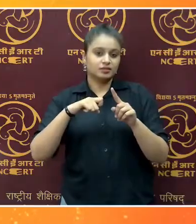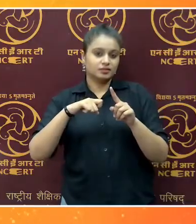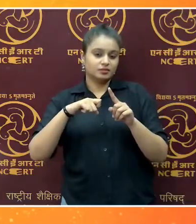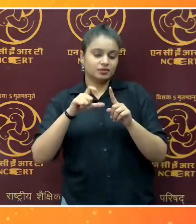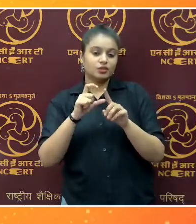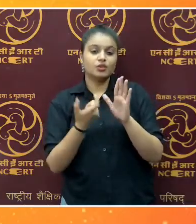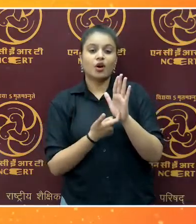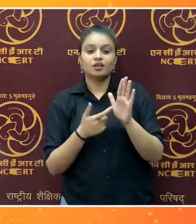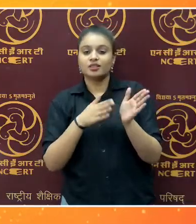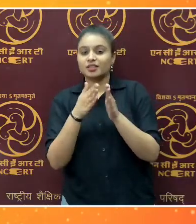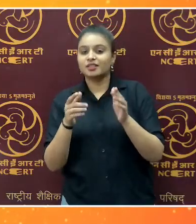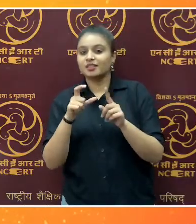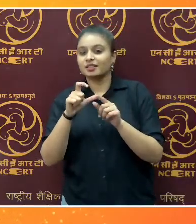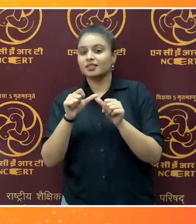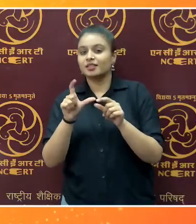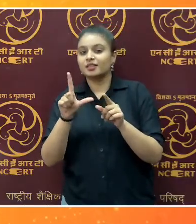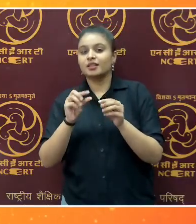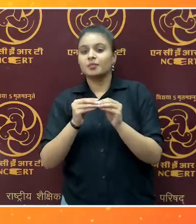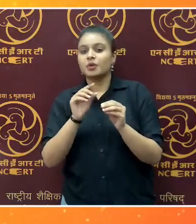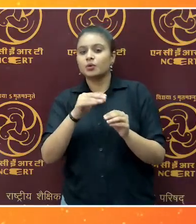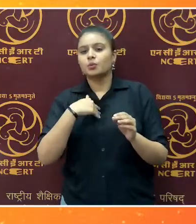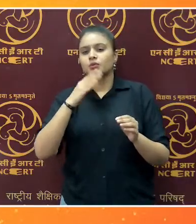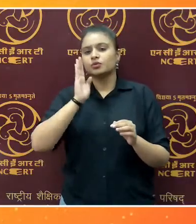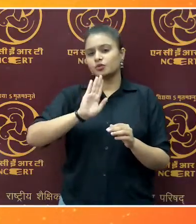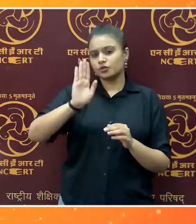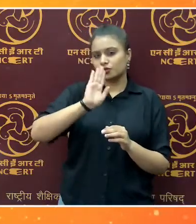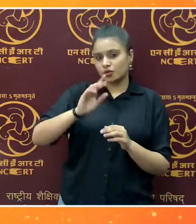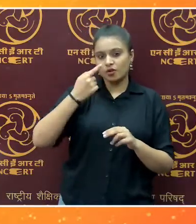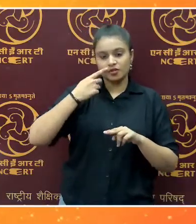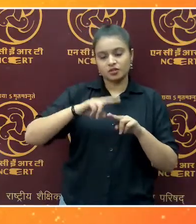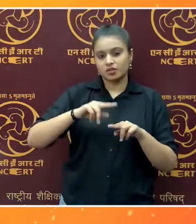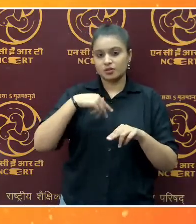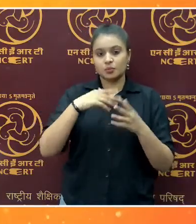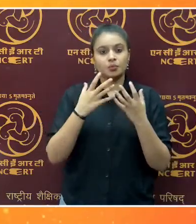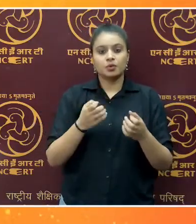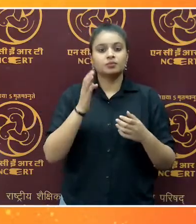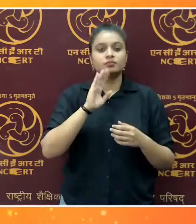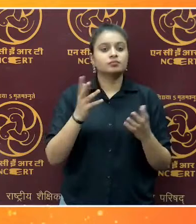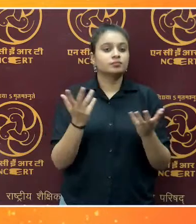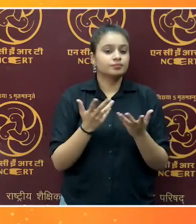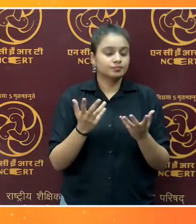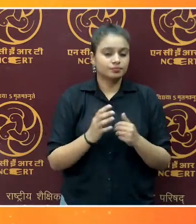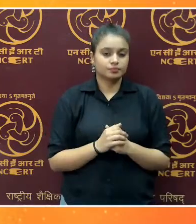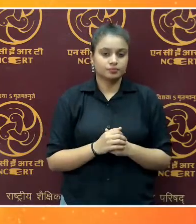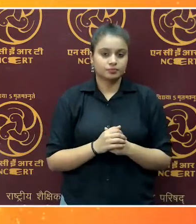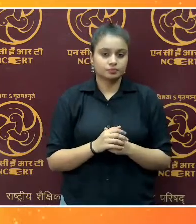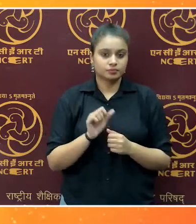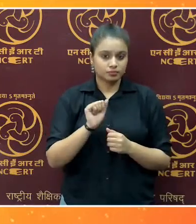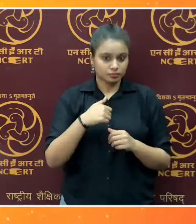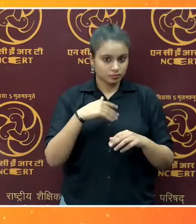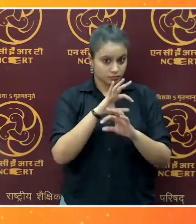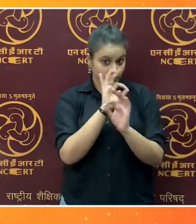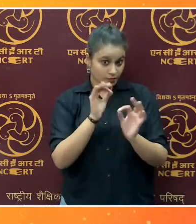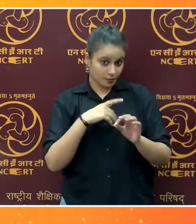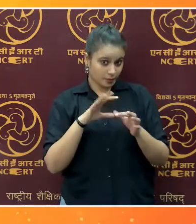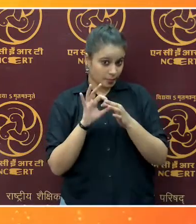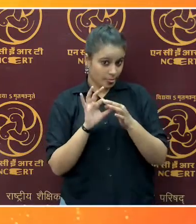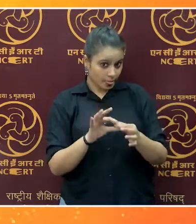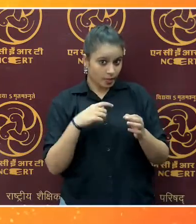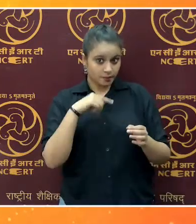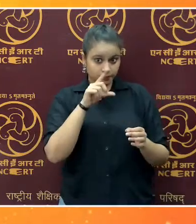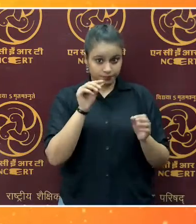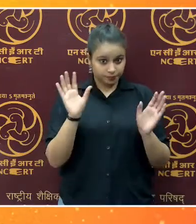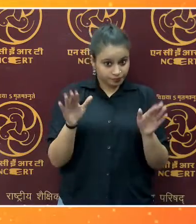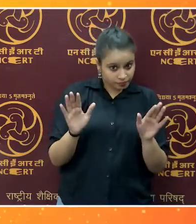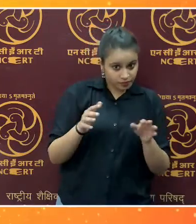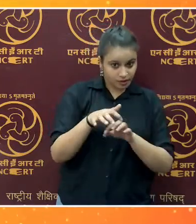Dr. Albatross, what songs he sings over the lonely ocean. Oh wow! So I mean, you're really fond of animals and birds.